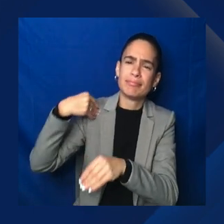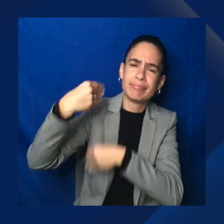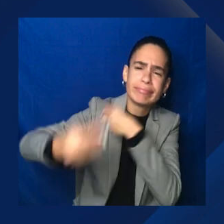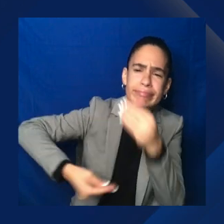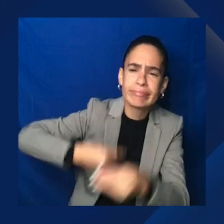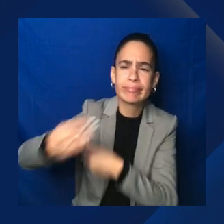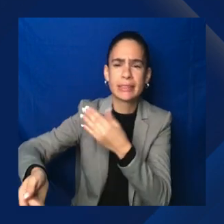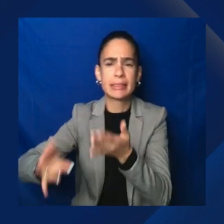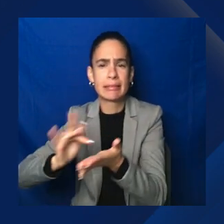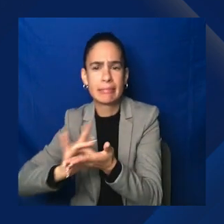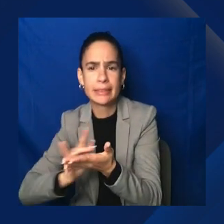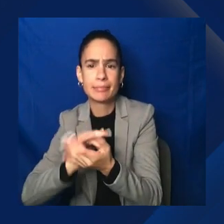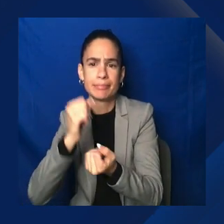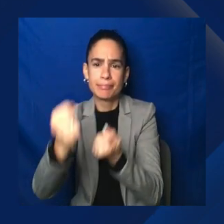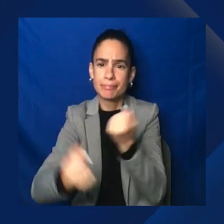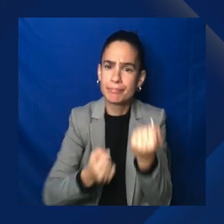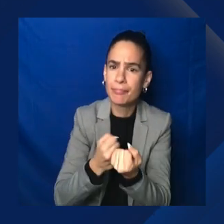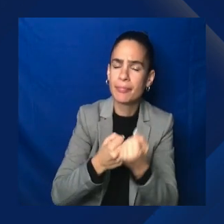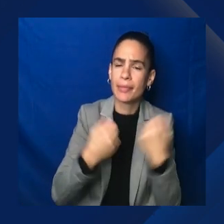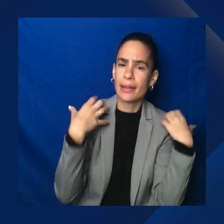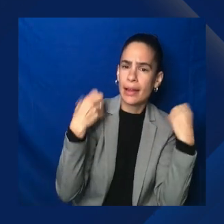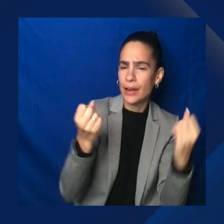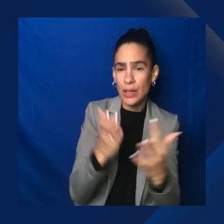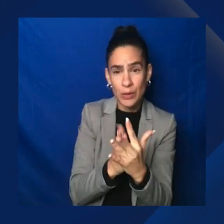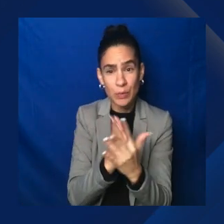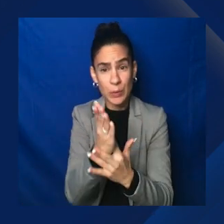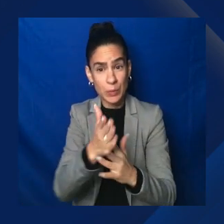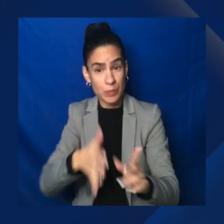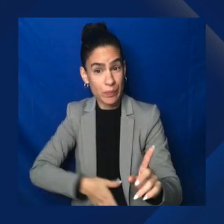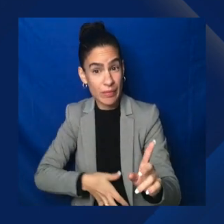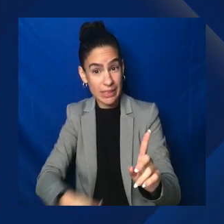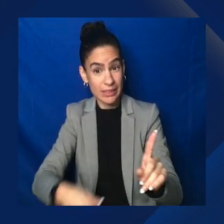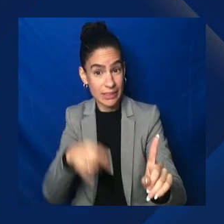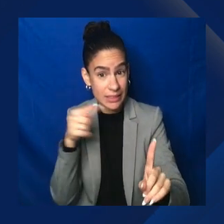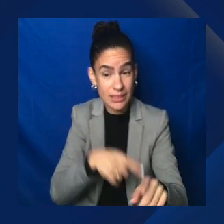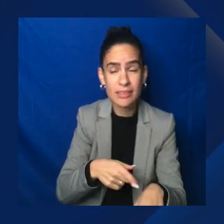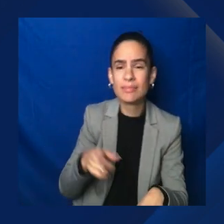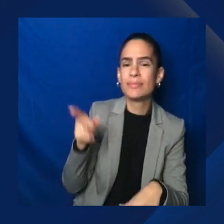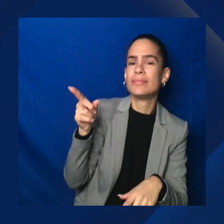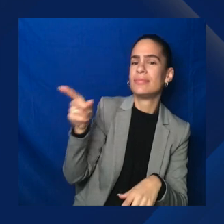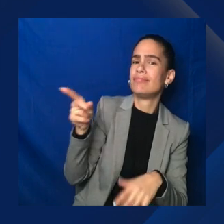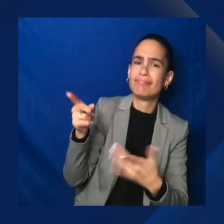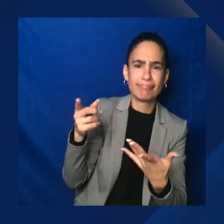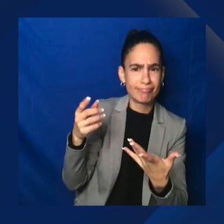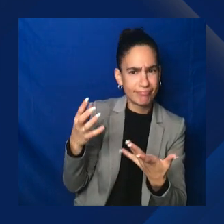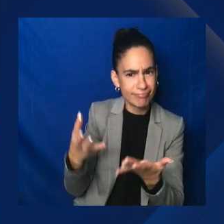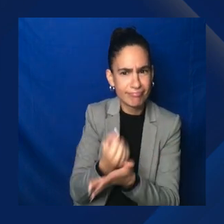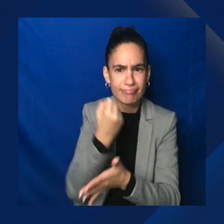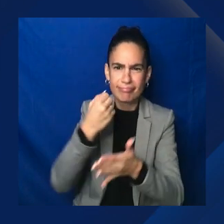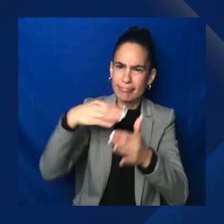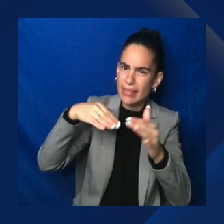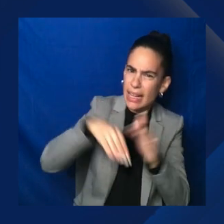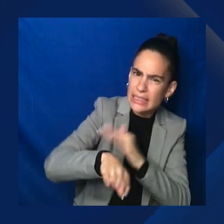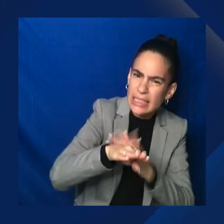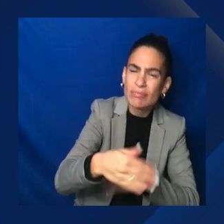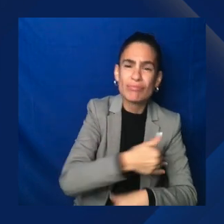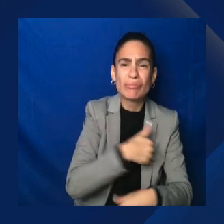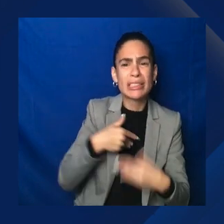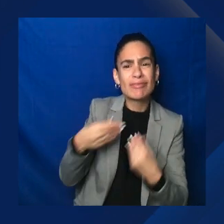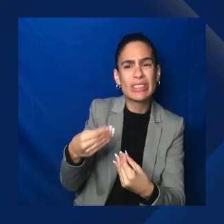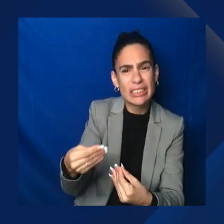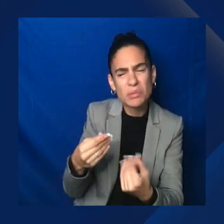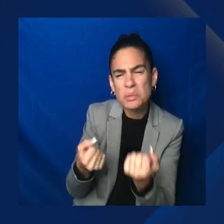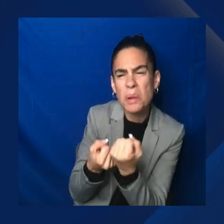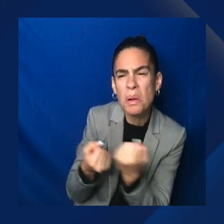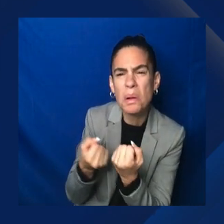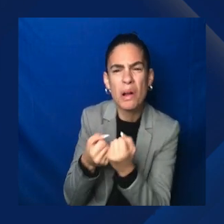her pregnancy. And she had access to breastfeeding support after she had her